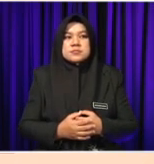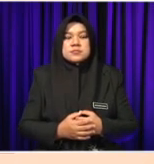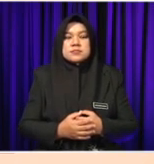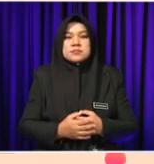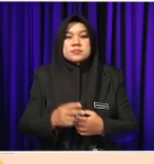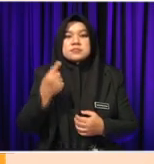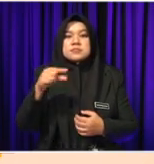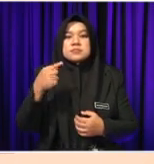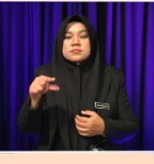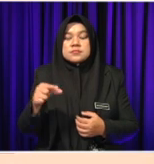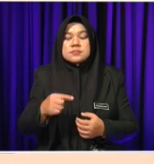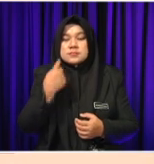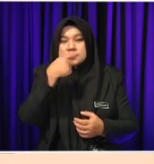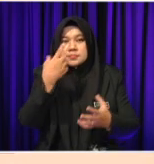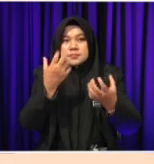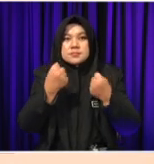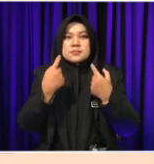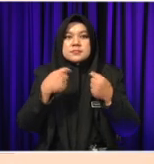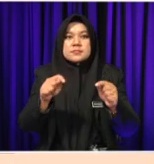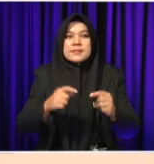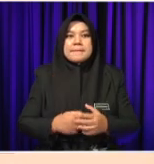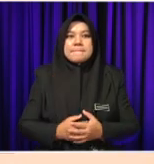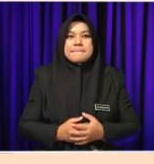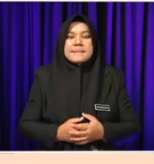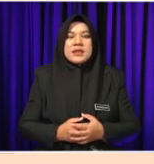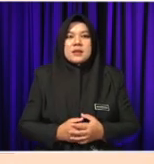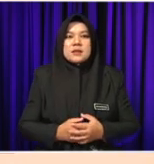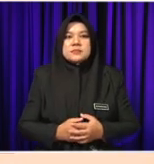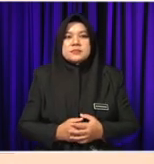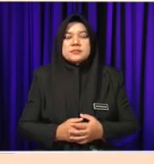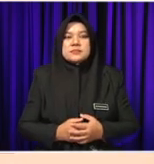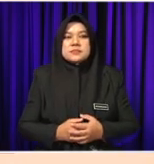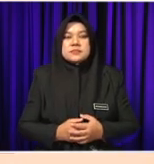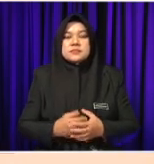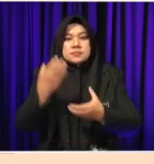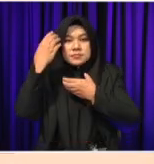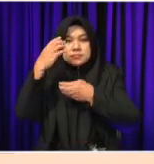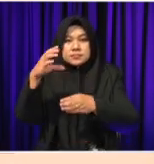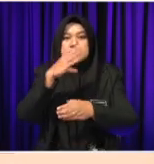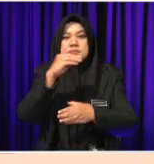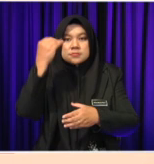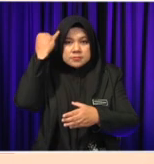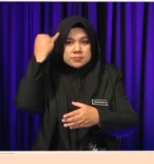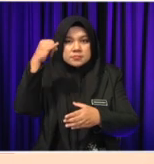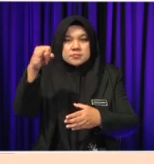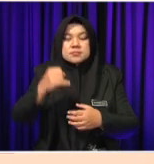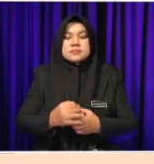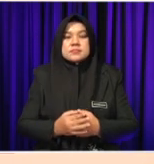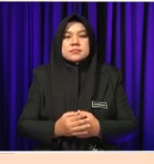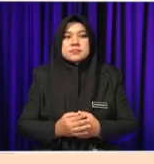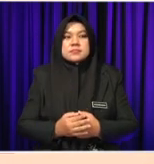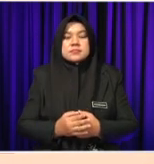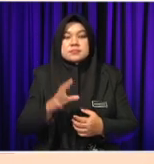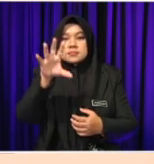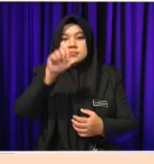about green colour? Anyone wants to give it a shot? Green colour represents suggestions and ideas taken from the poem. Mm. Give